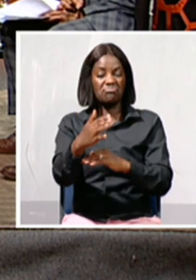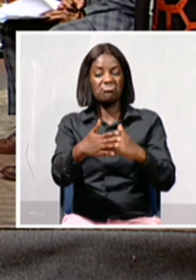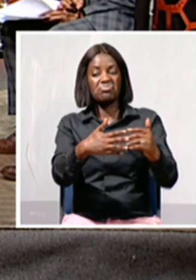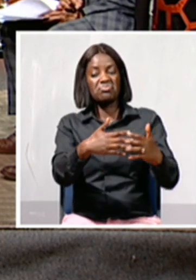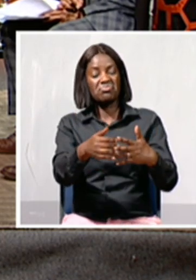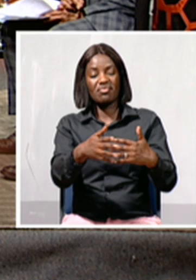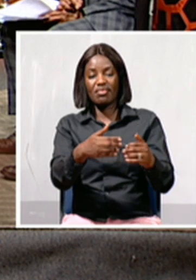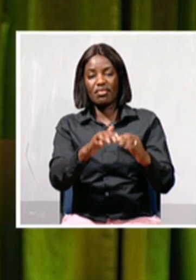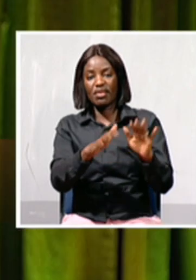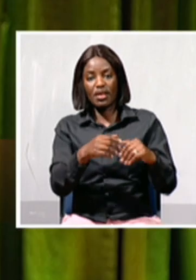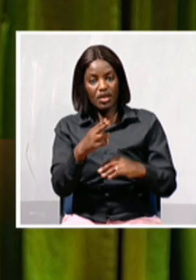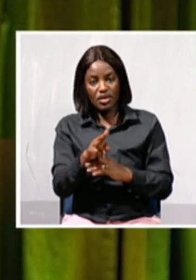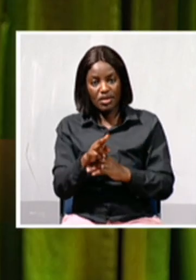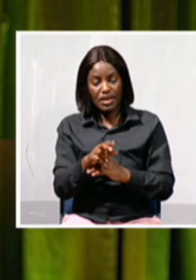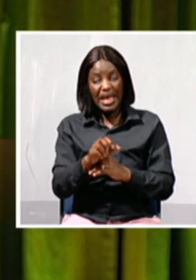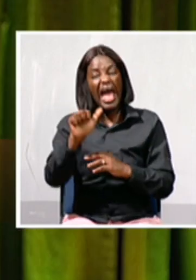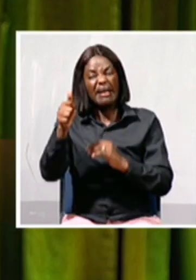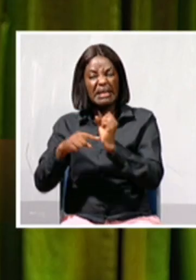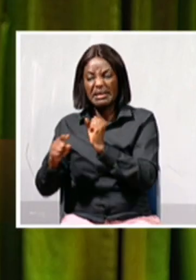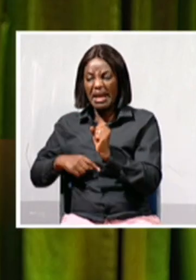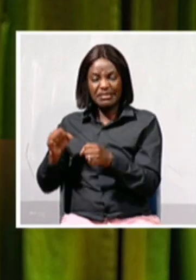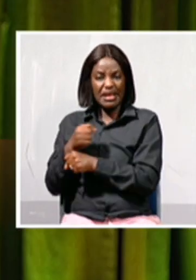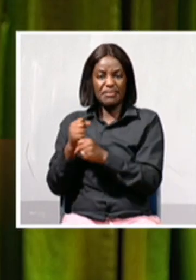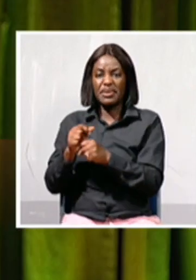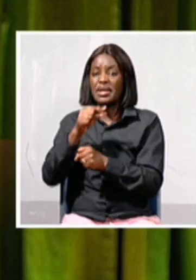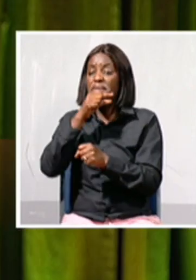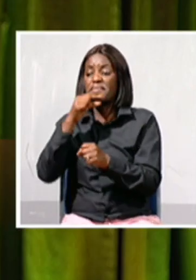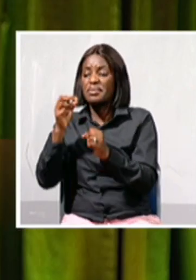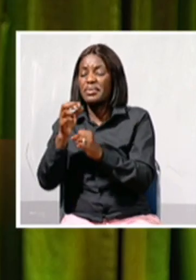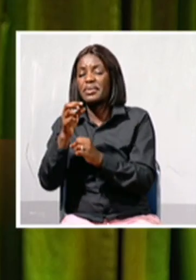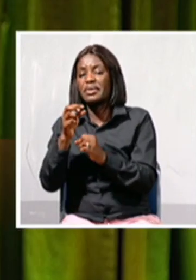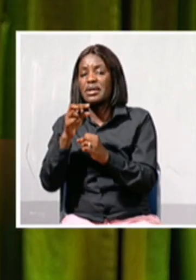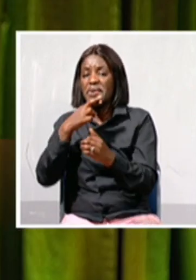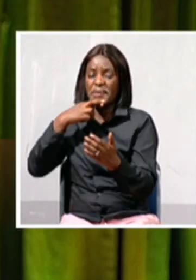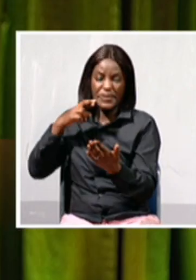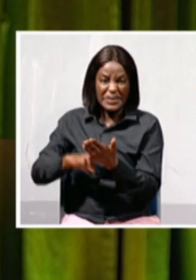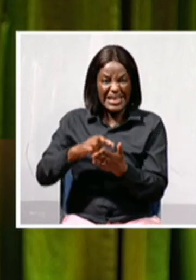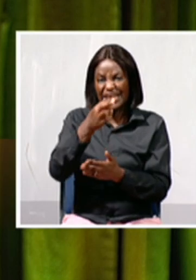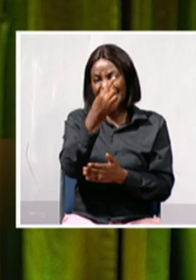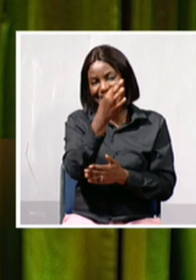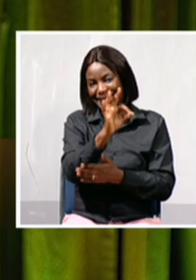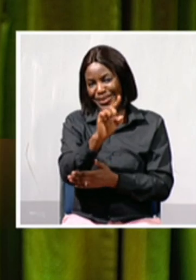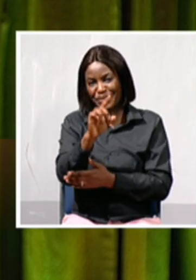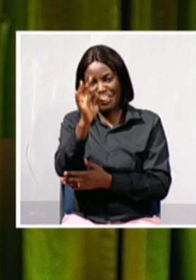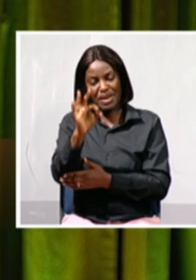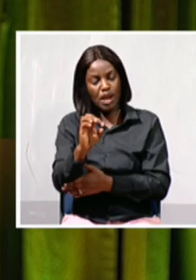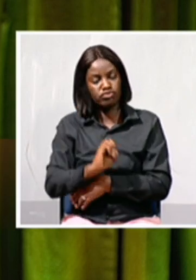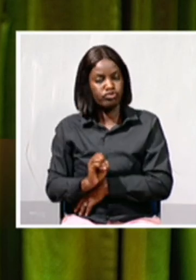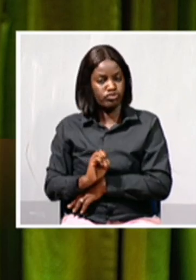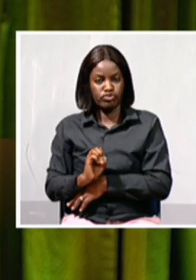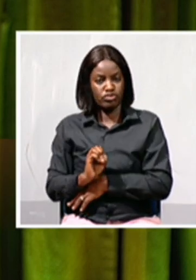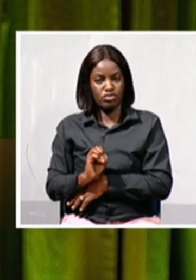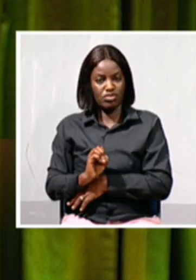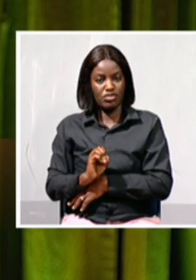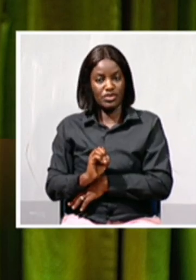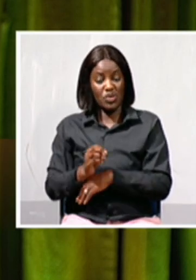countries where you don't even get 91% of people who've registered to vote. So 91% is a very great figure